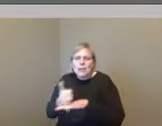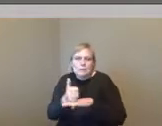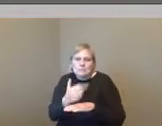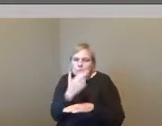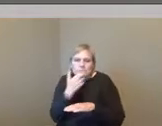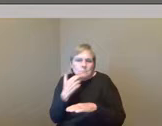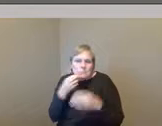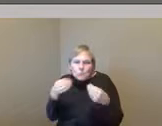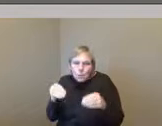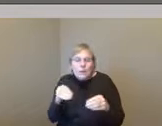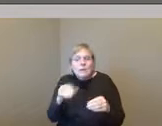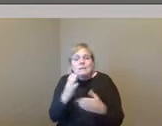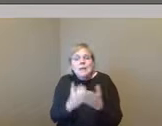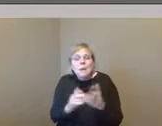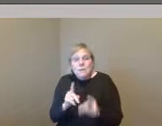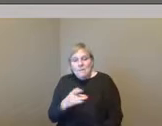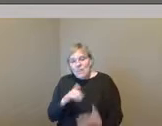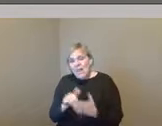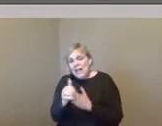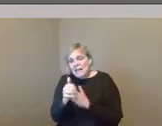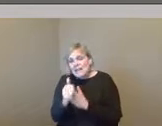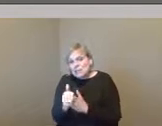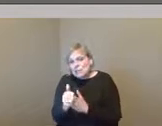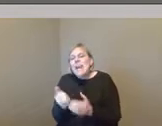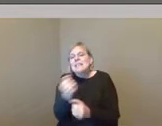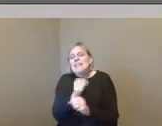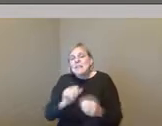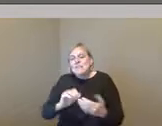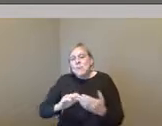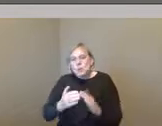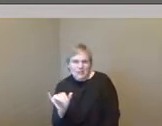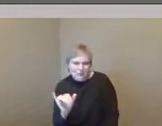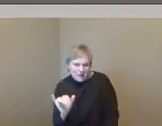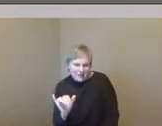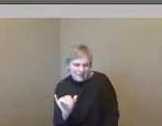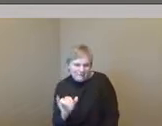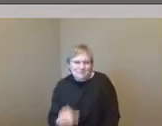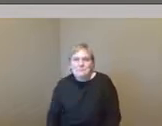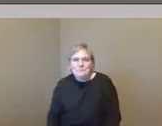some folks also feel that leads to a safe community as well.